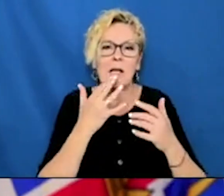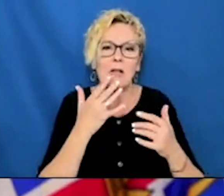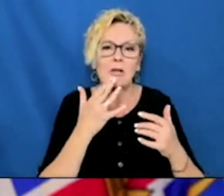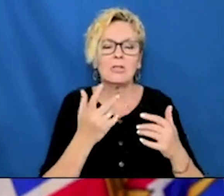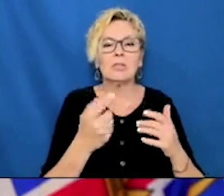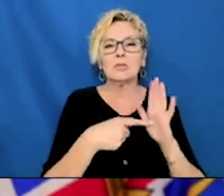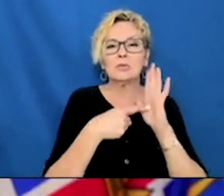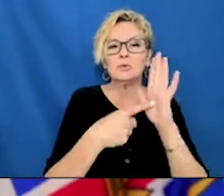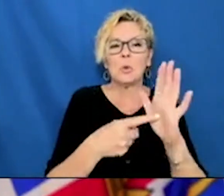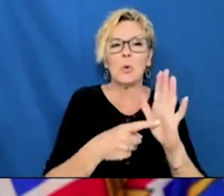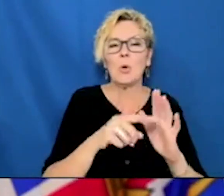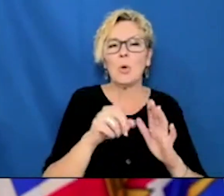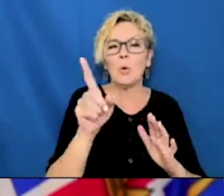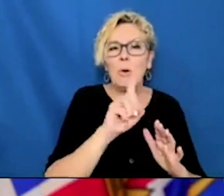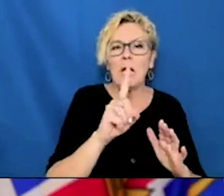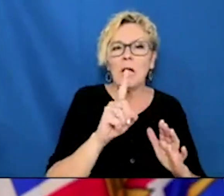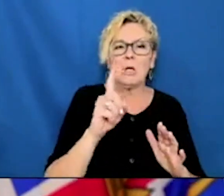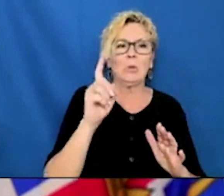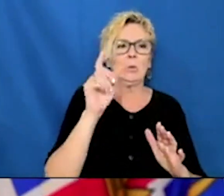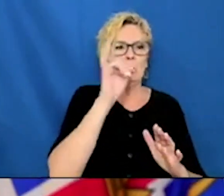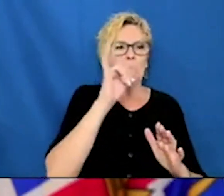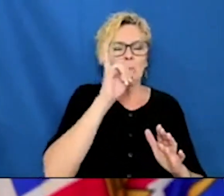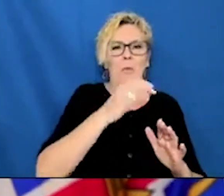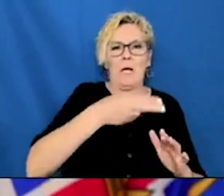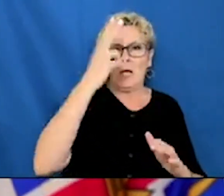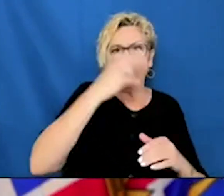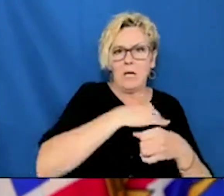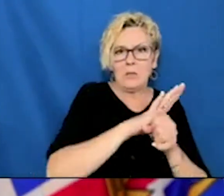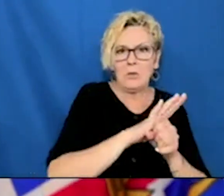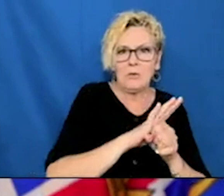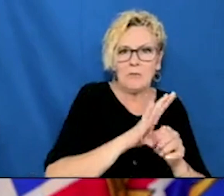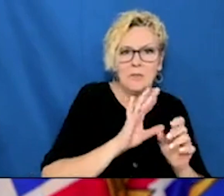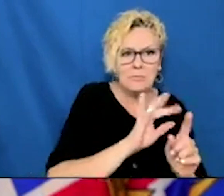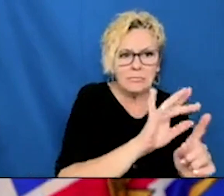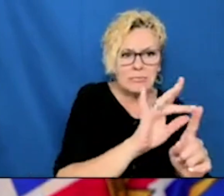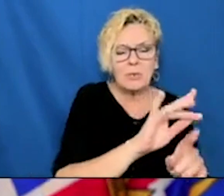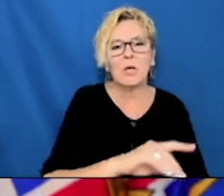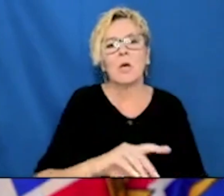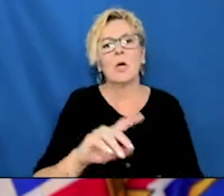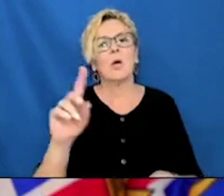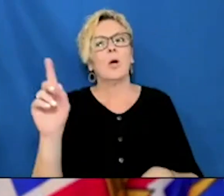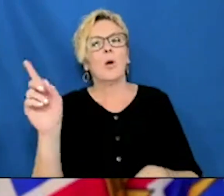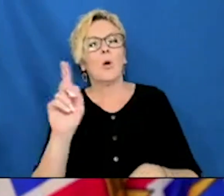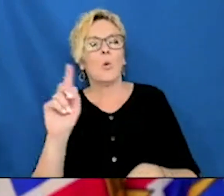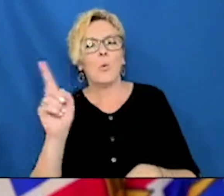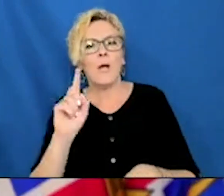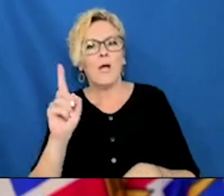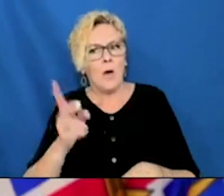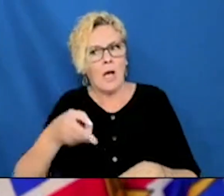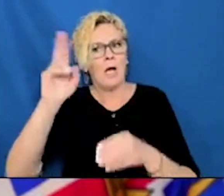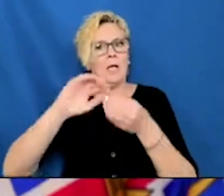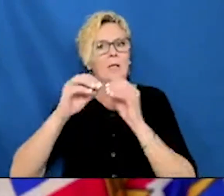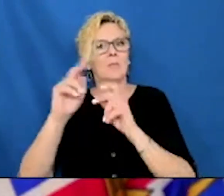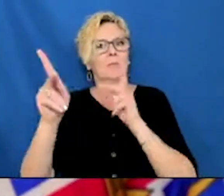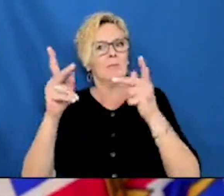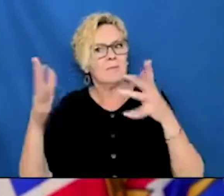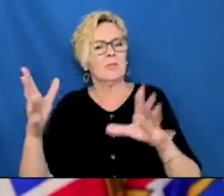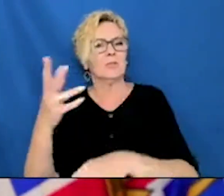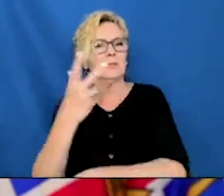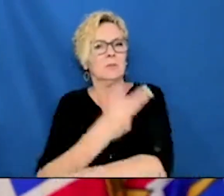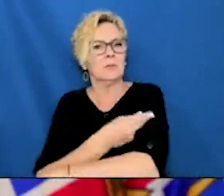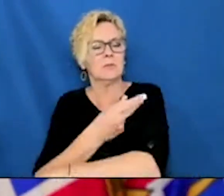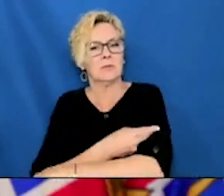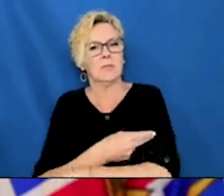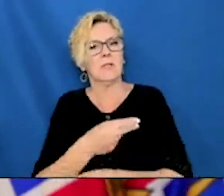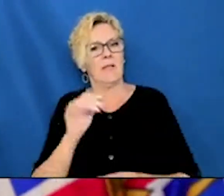been trying to get it out as widely as we possibly can. So I want to reassure people the first and primary role